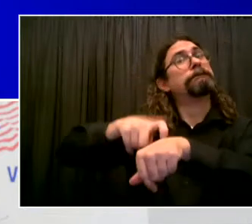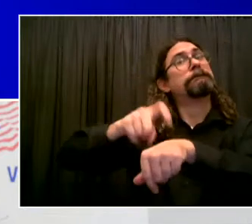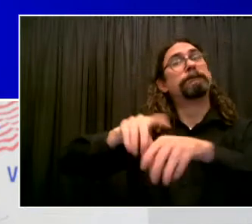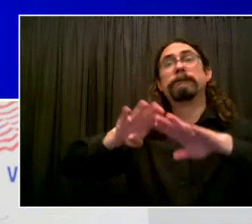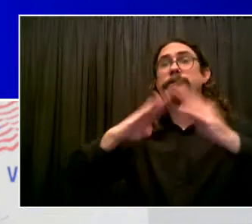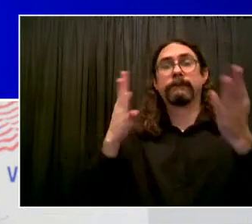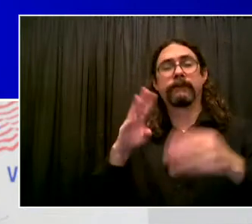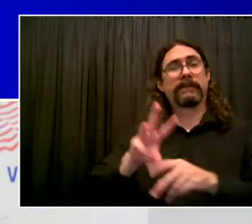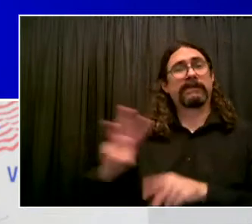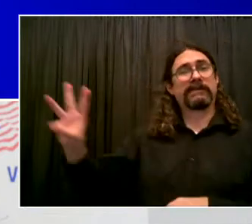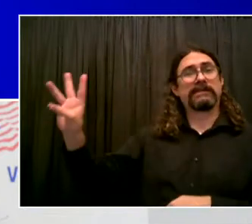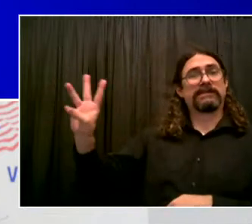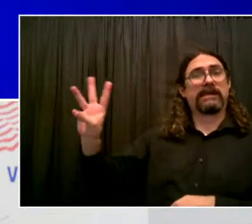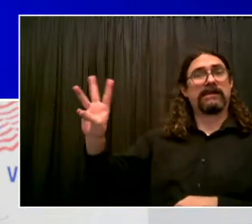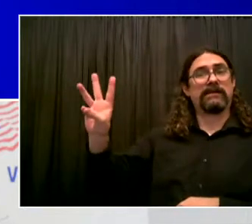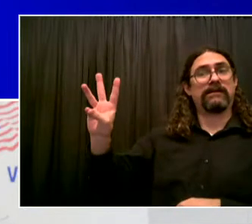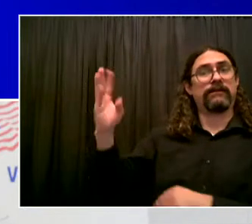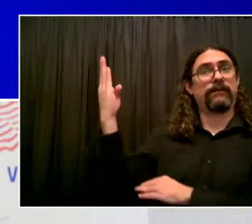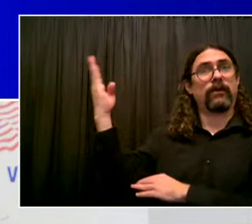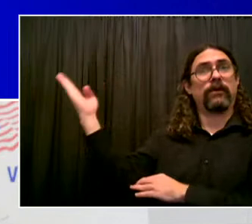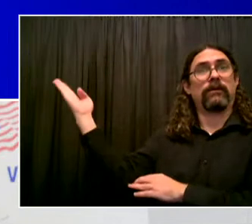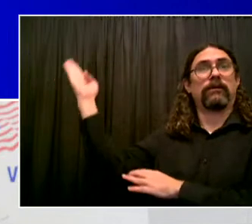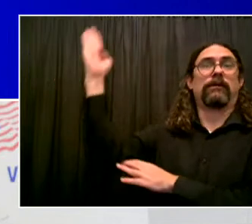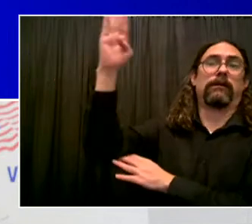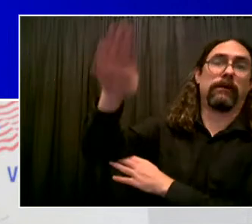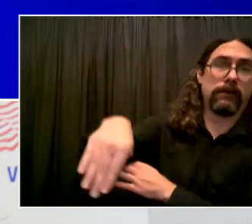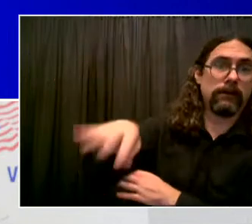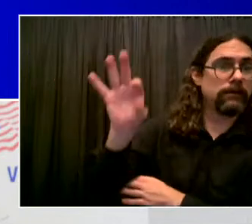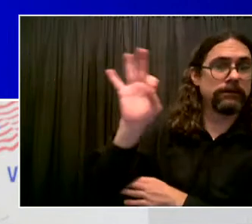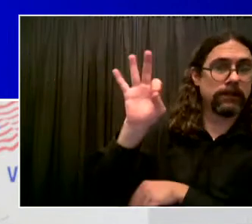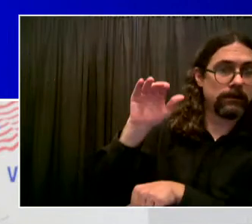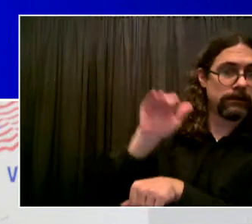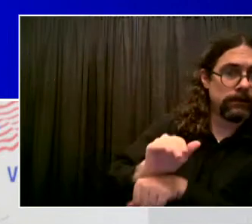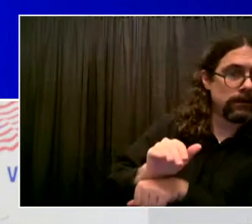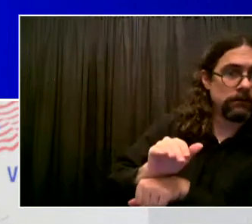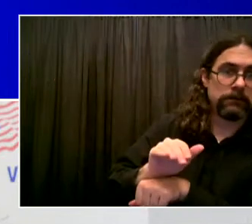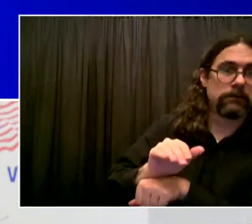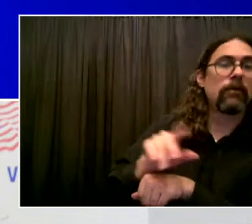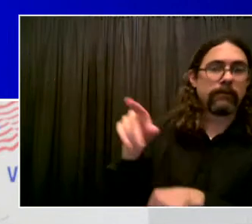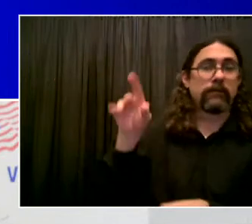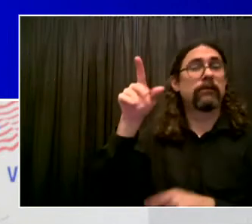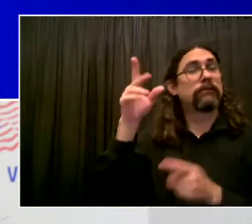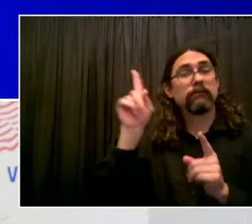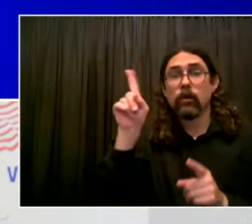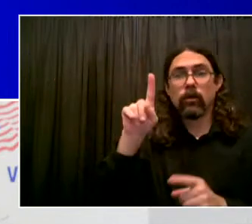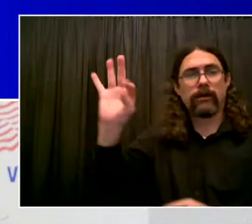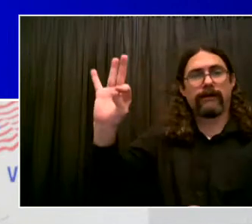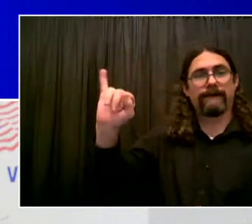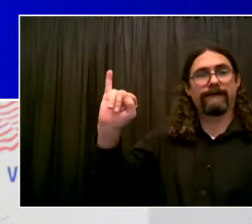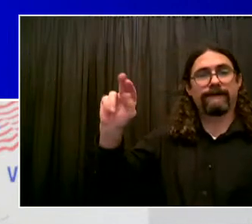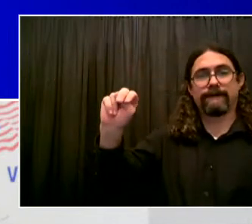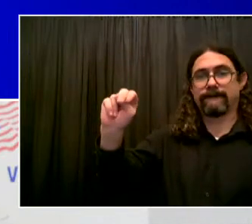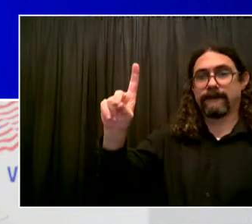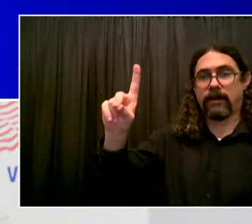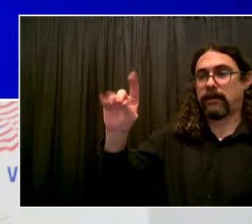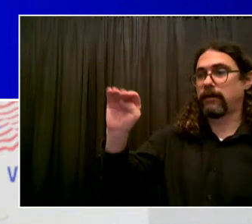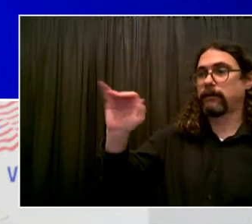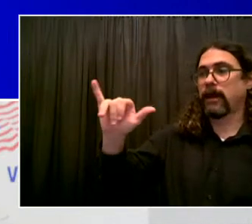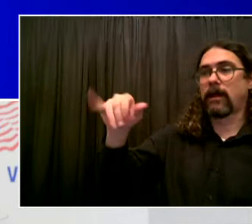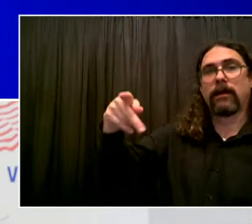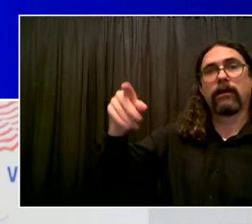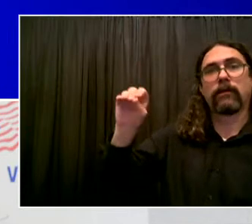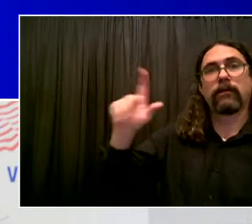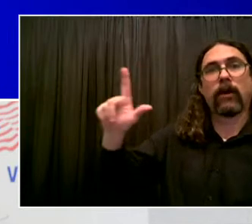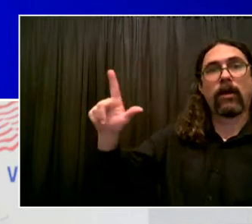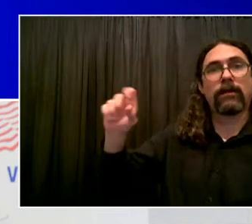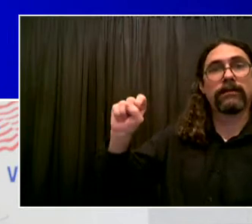findmypollsite.vote.nyc to get information on where to vote, and everything's on the ballot. Mayor, public advocate, comptroller, borough president,